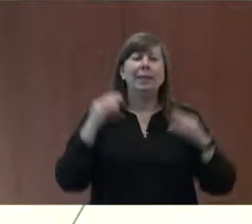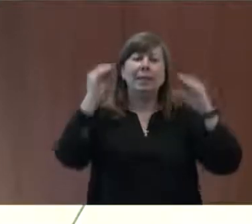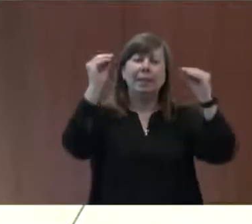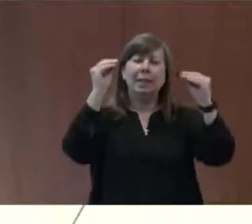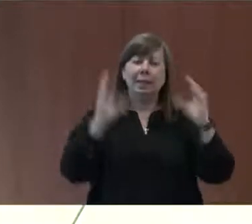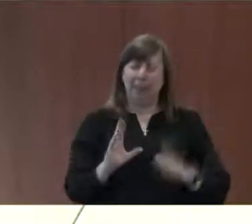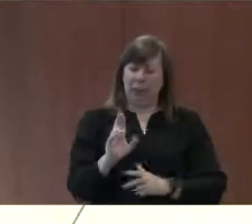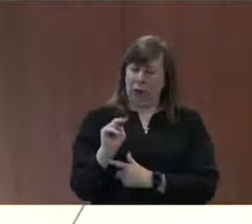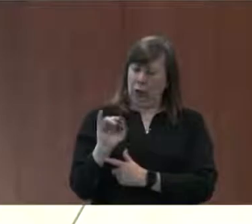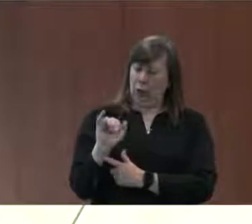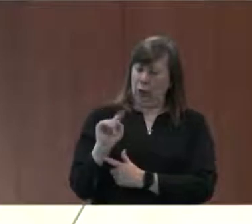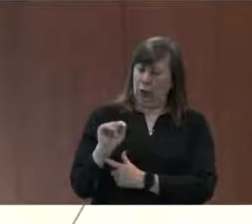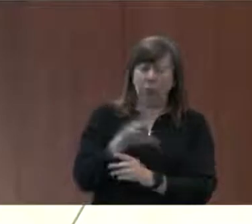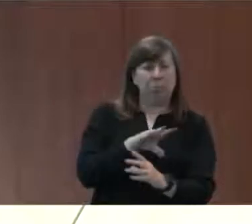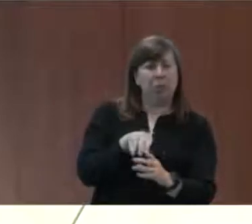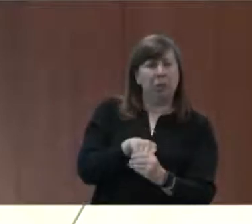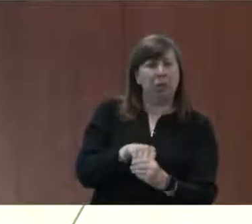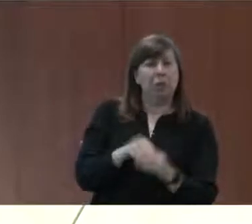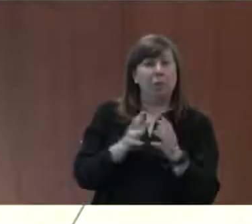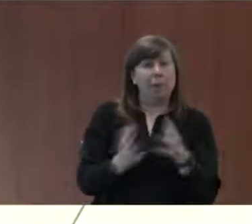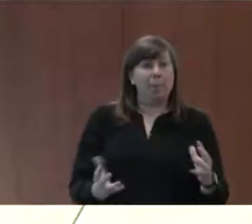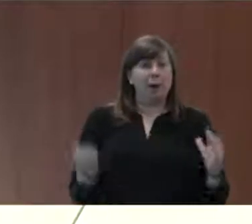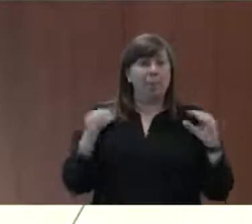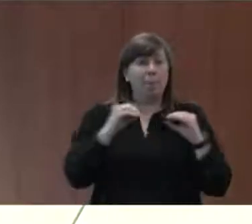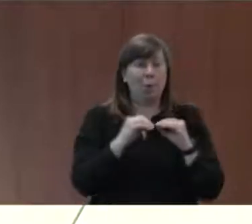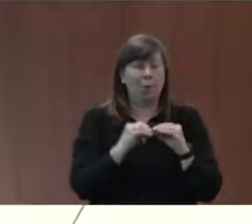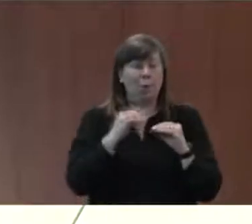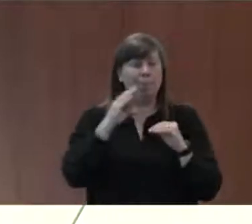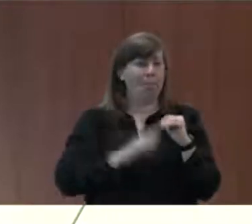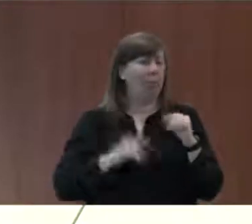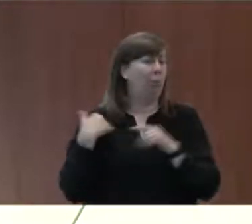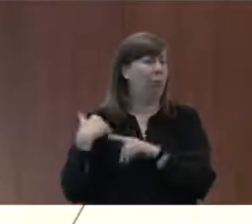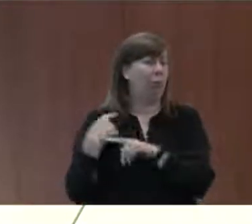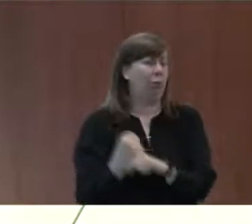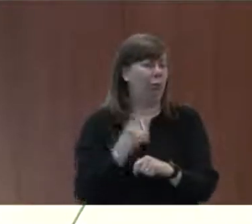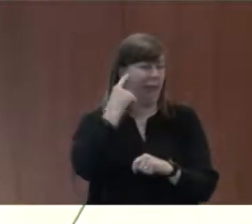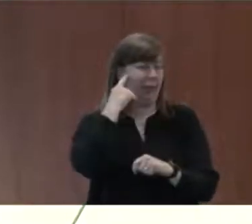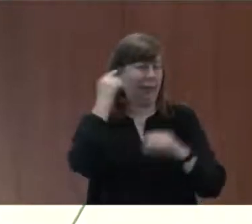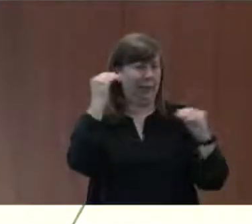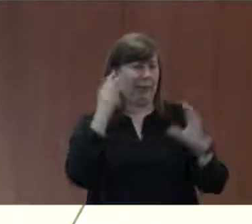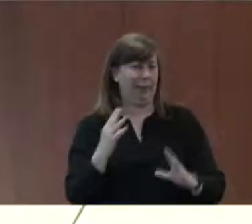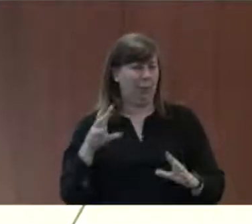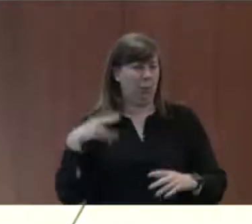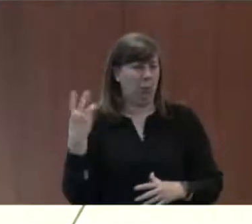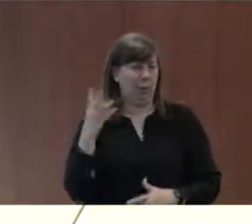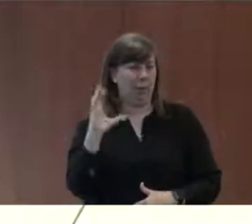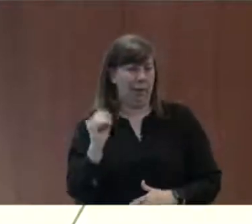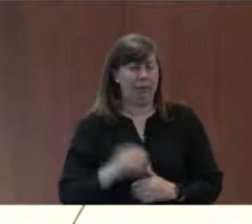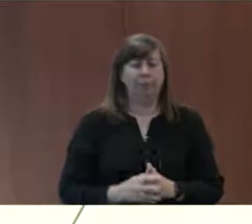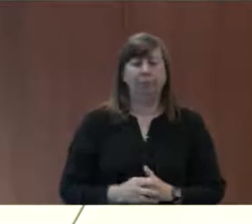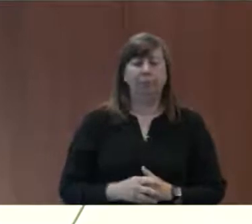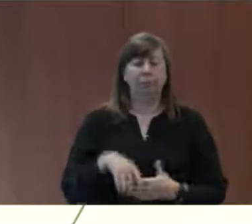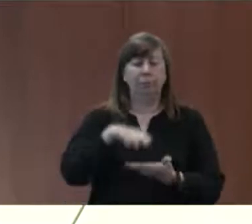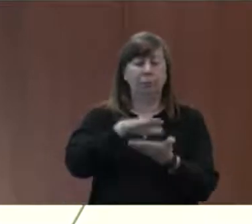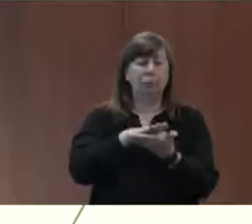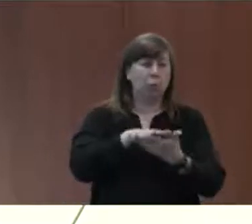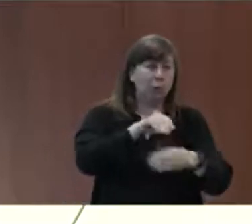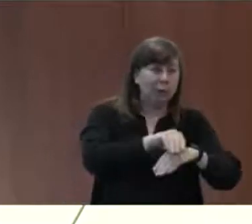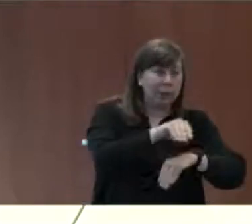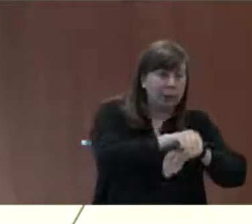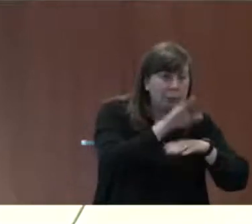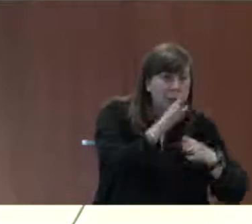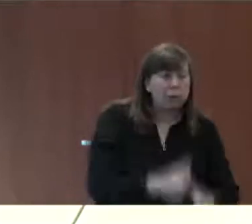teacher unit, it includes much more than what we traditionally think of teachers in Washington County. Our school